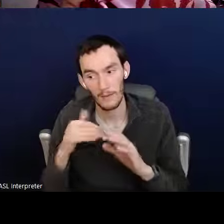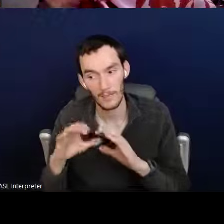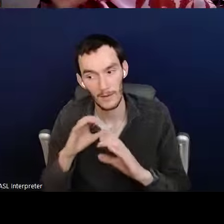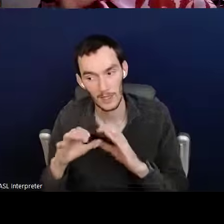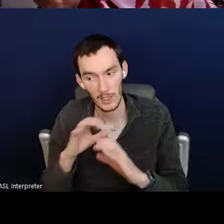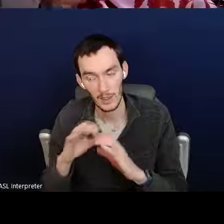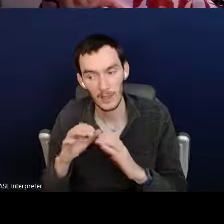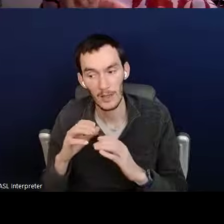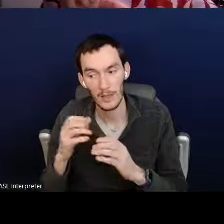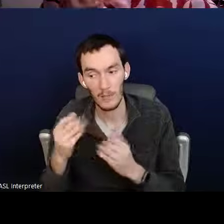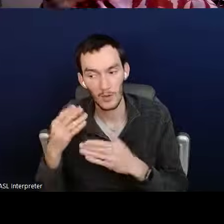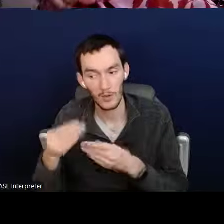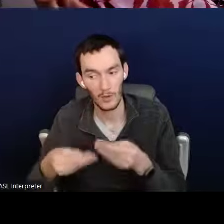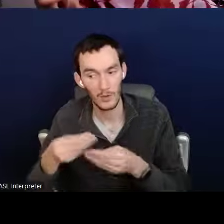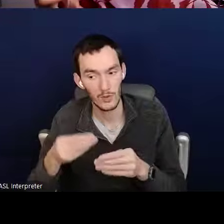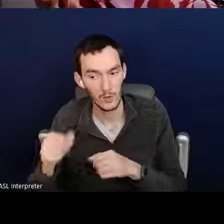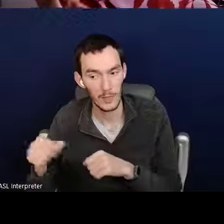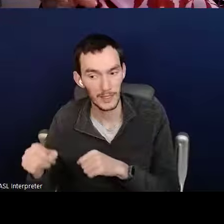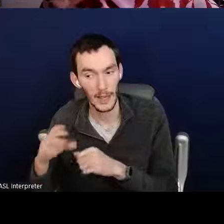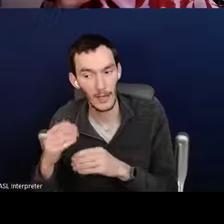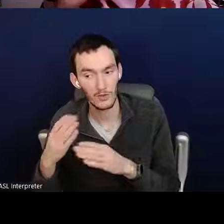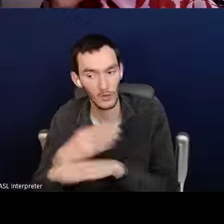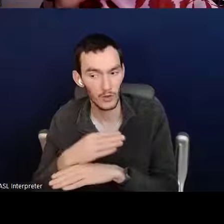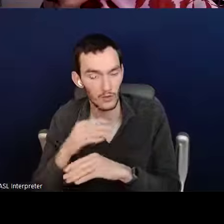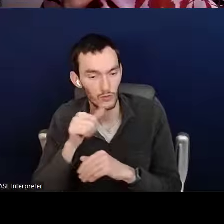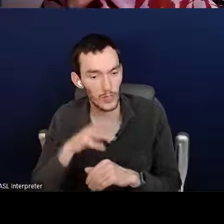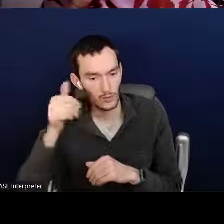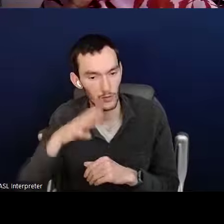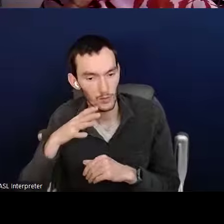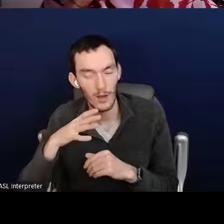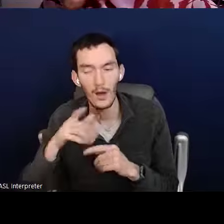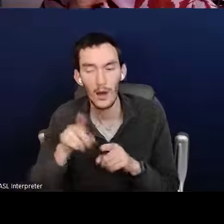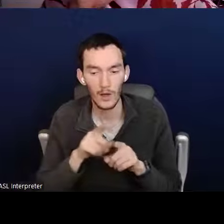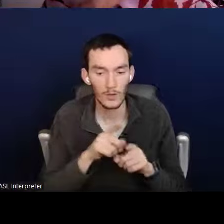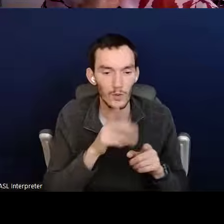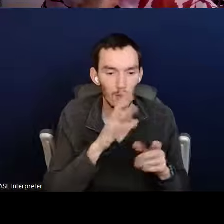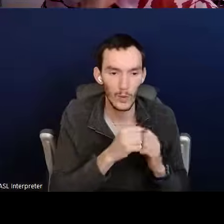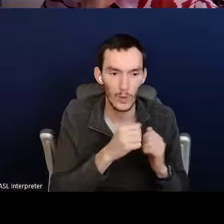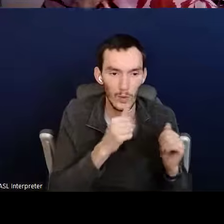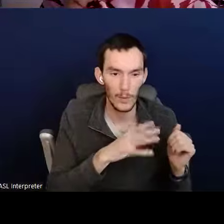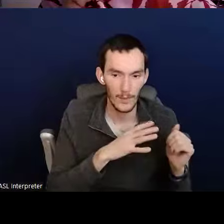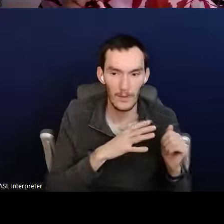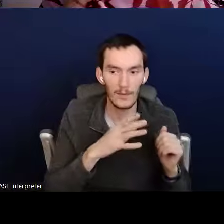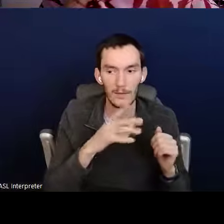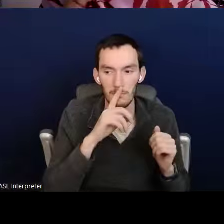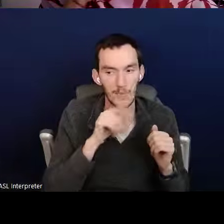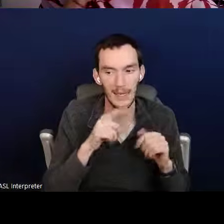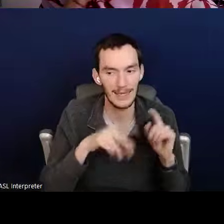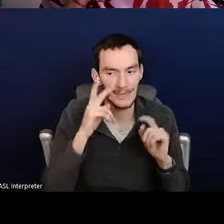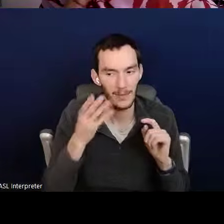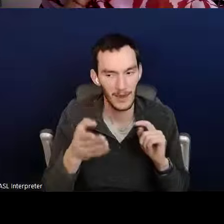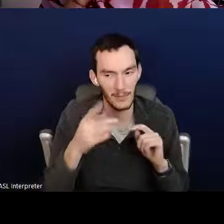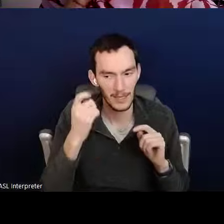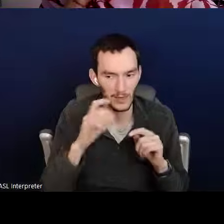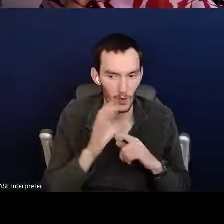in intergenerational capacities and across gender. And so I also spent some time talking to women who are not pictured here for cultural reasons and with children